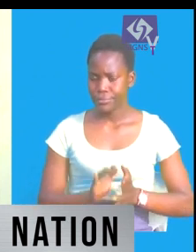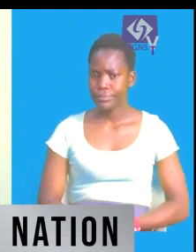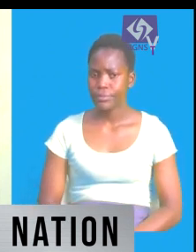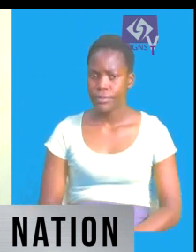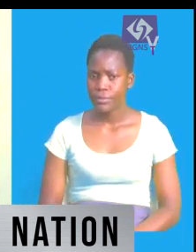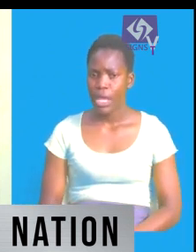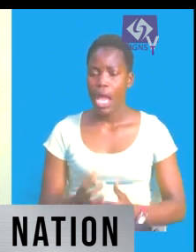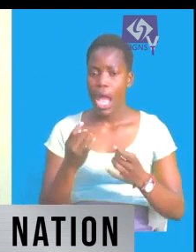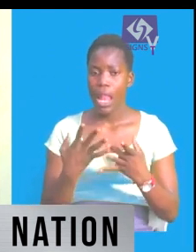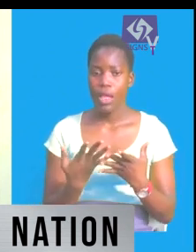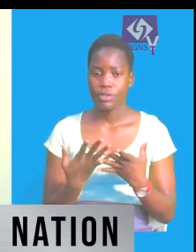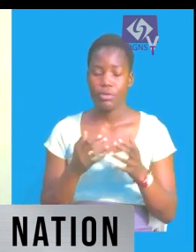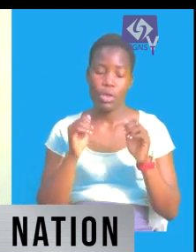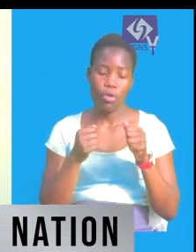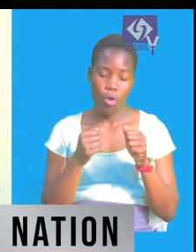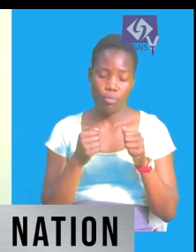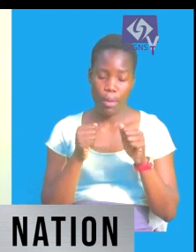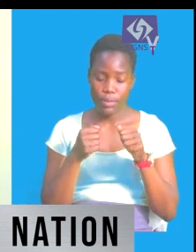so much would be heading the right